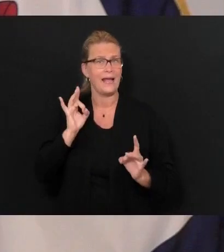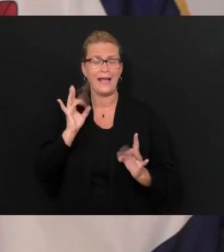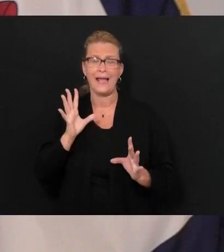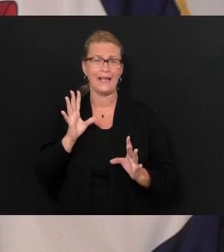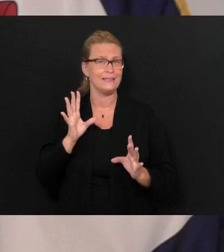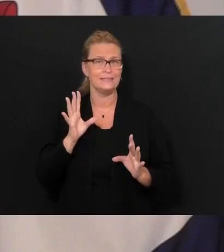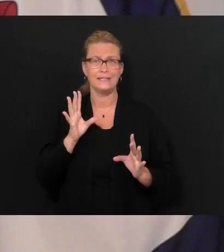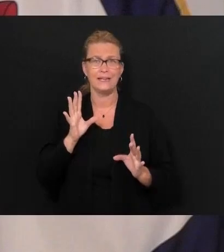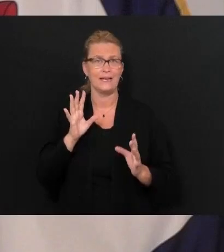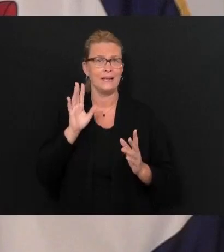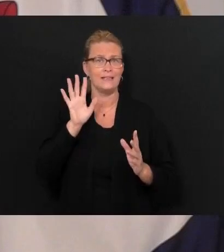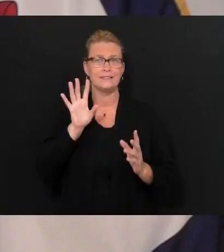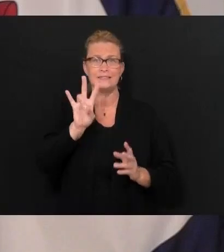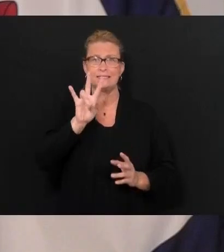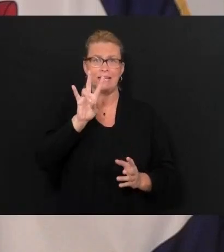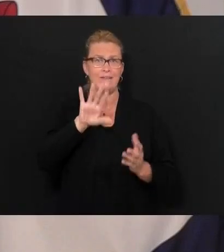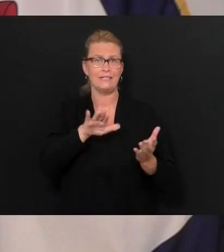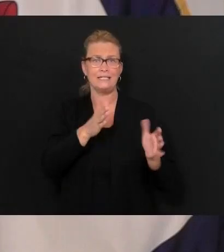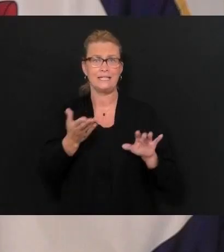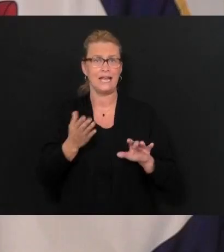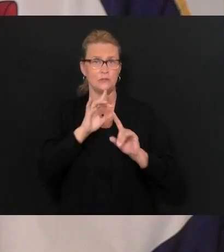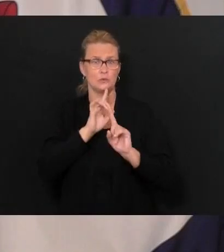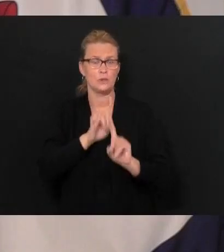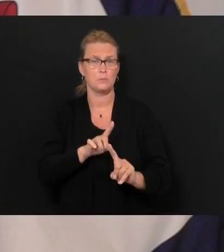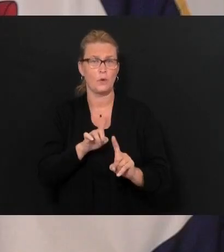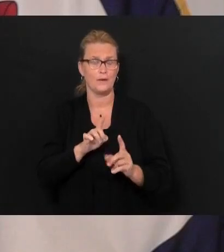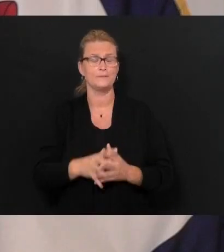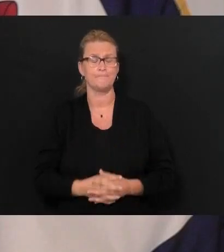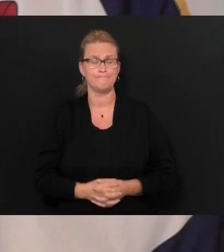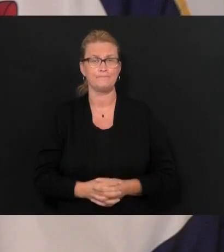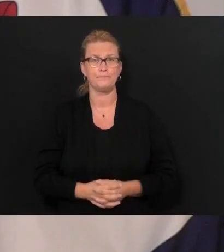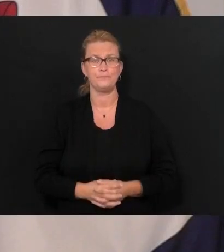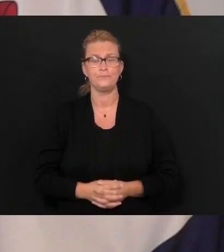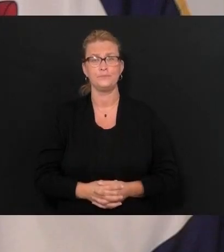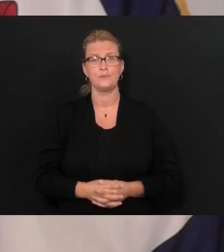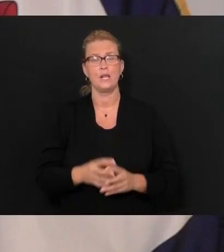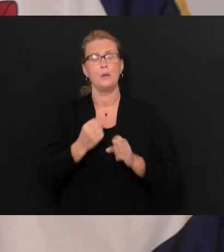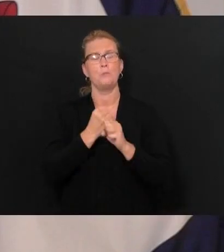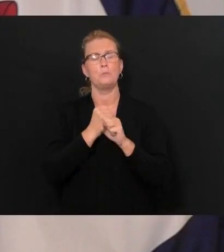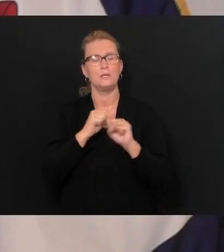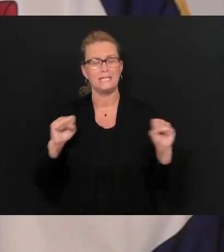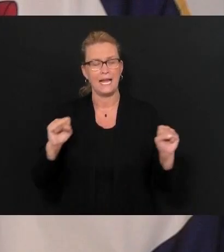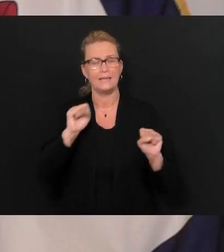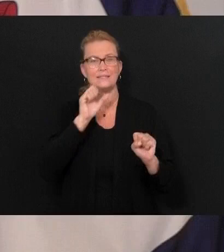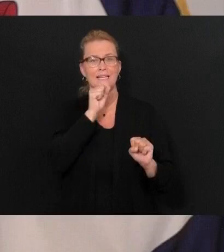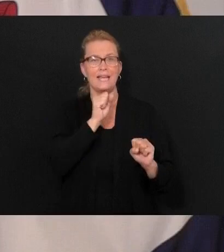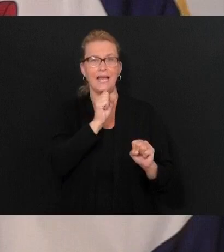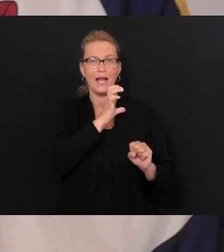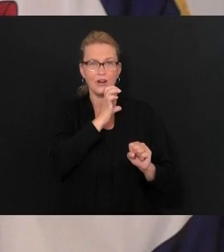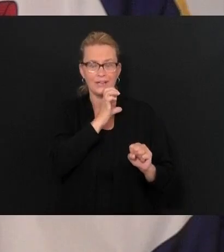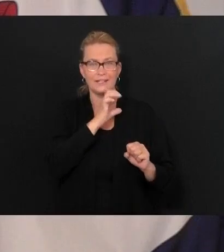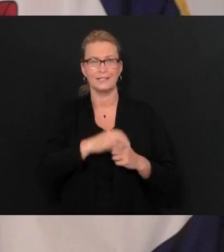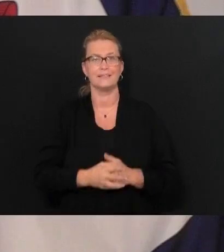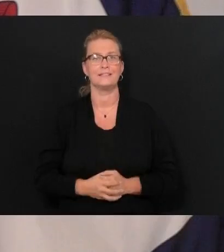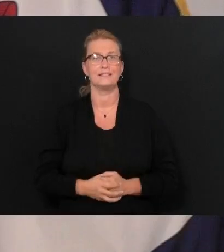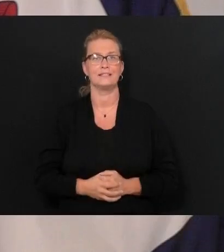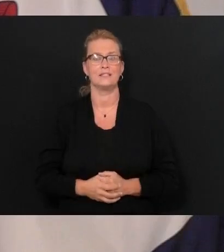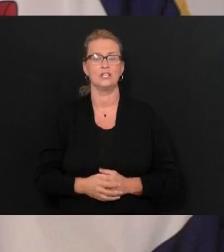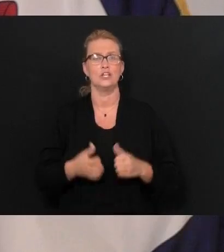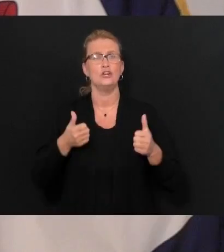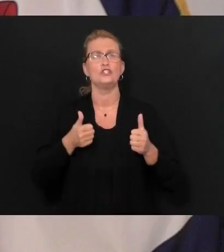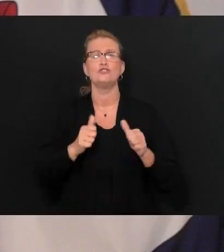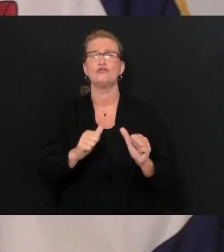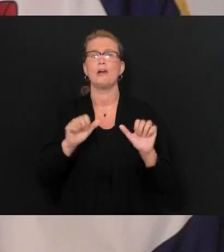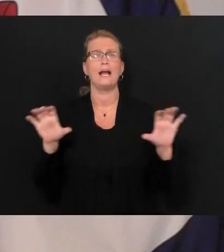an additional 7 great West Virginians. Protect the elderly. Absolutely try to